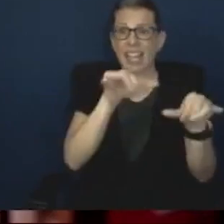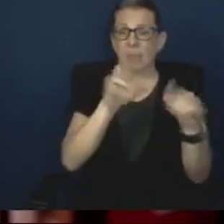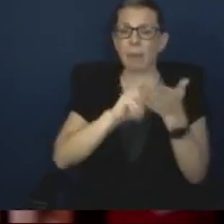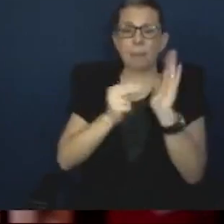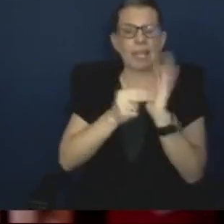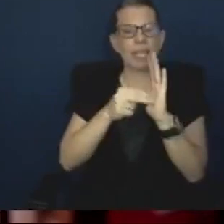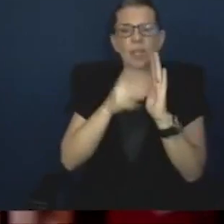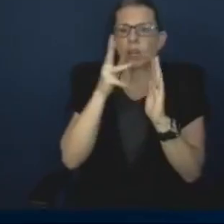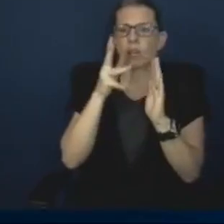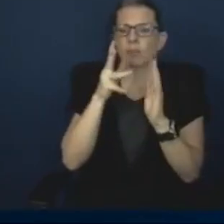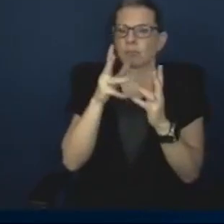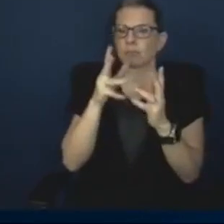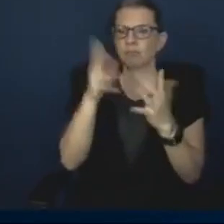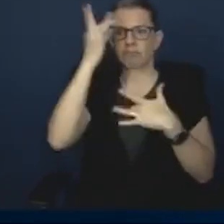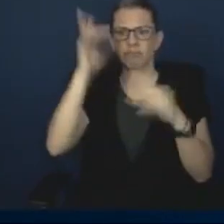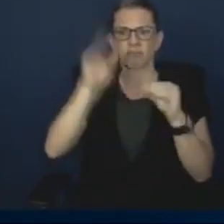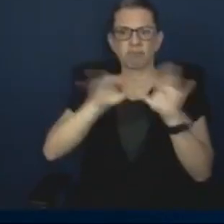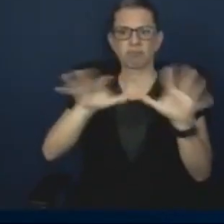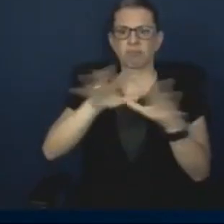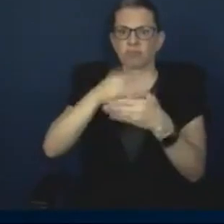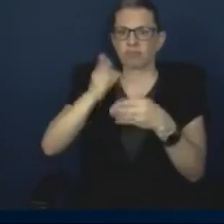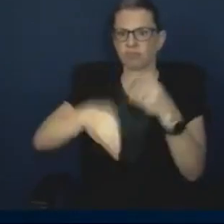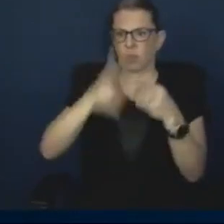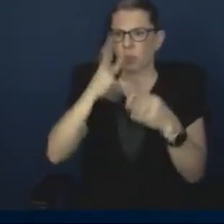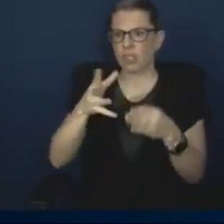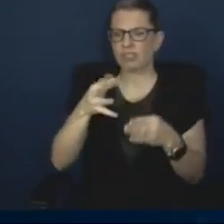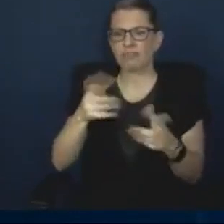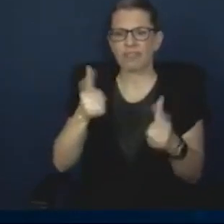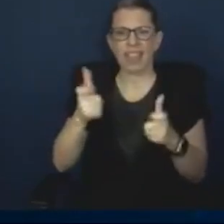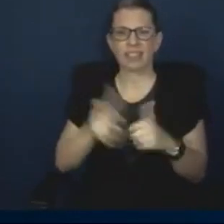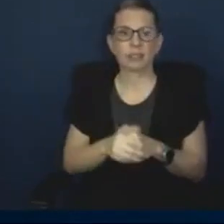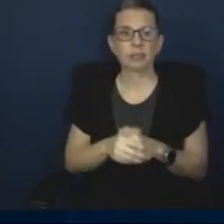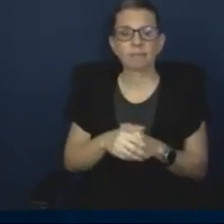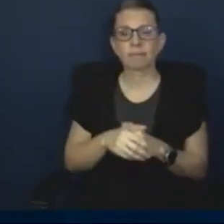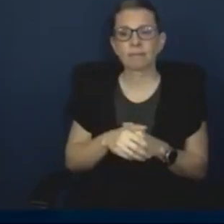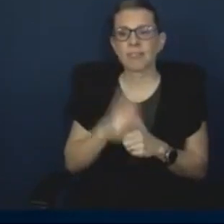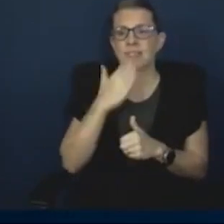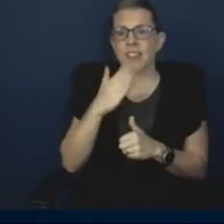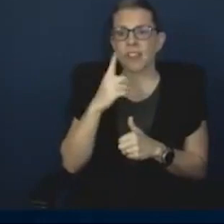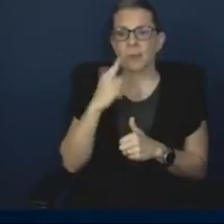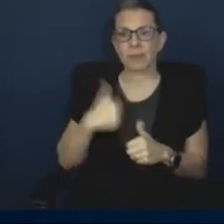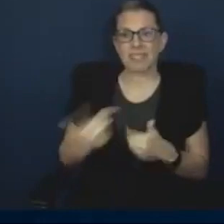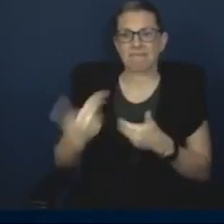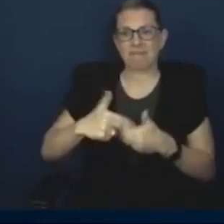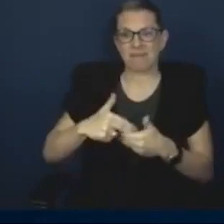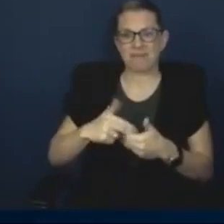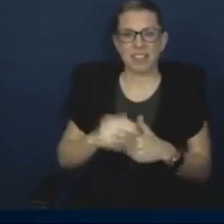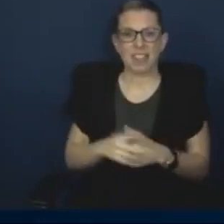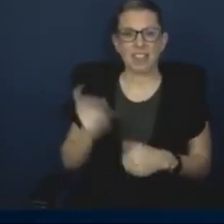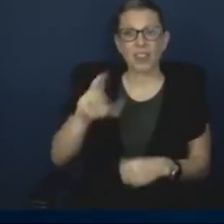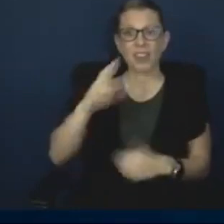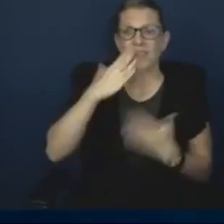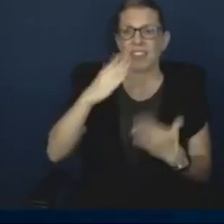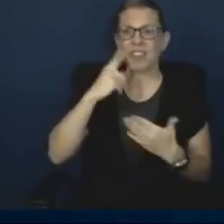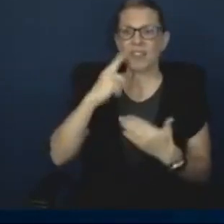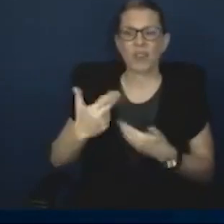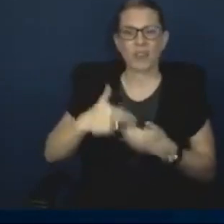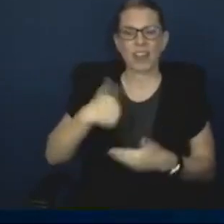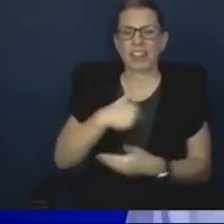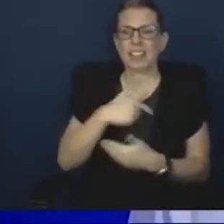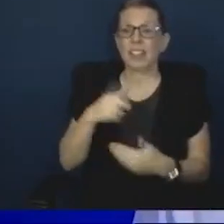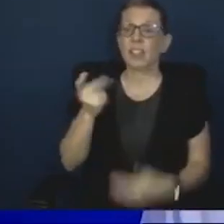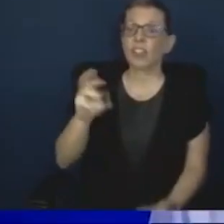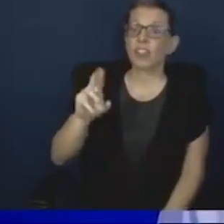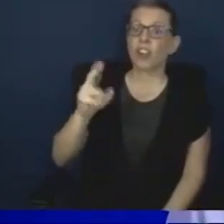lot quicker. So thanks again for having me. Really appreciate it. Doctor, thanks for coming to the table today. We appreciate you. Dr. Hawkinson, final thoughts?